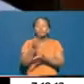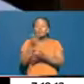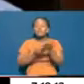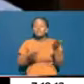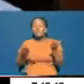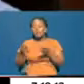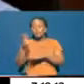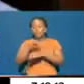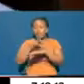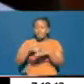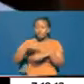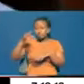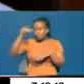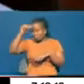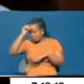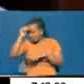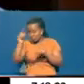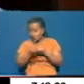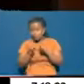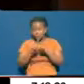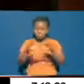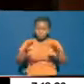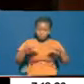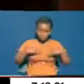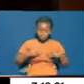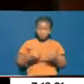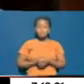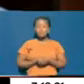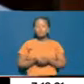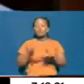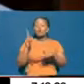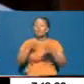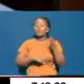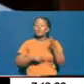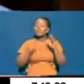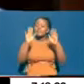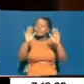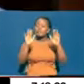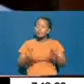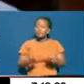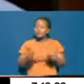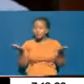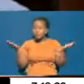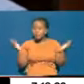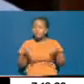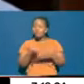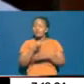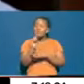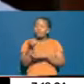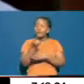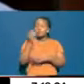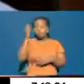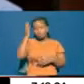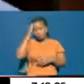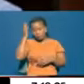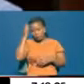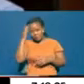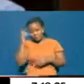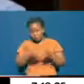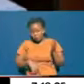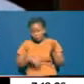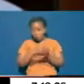embrace. What is important is to, first of all, appreciate that we all belong